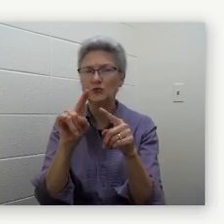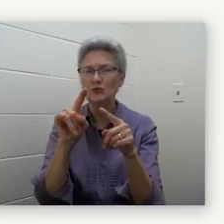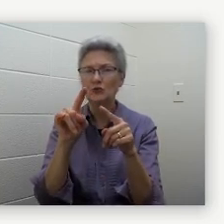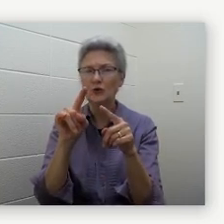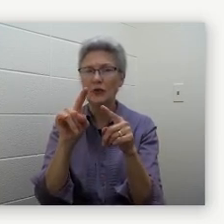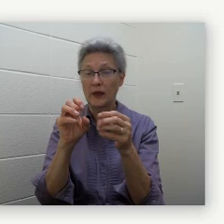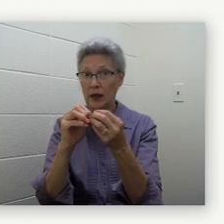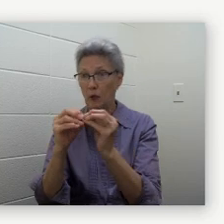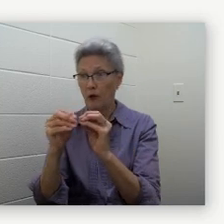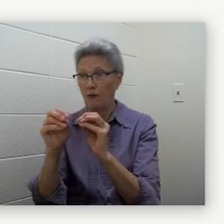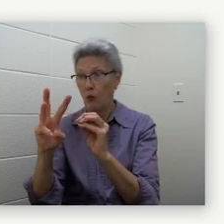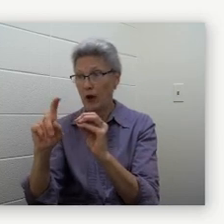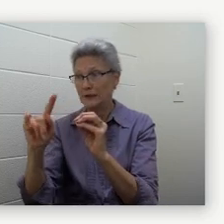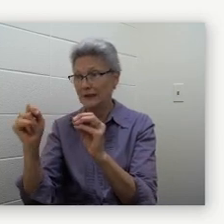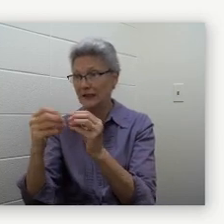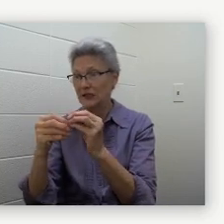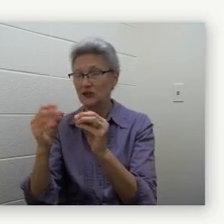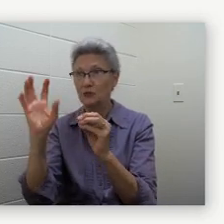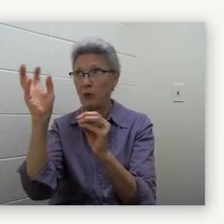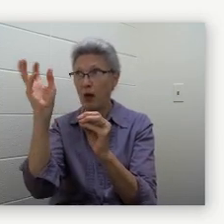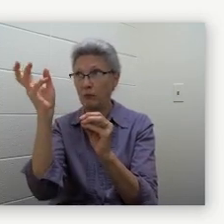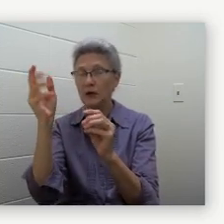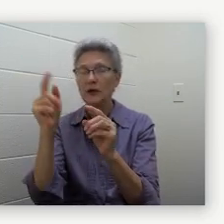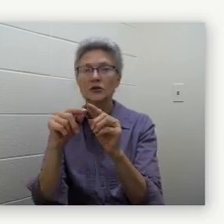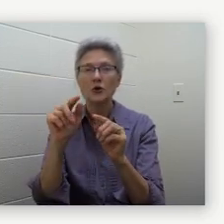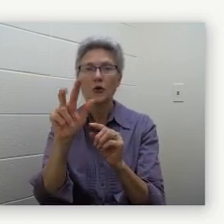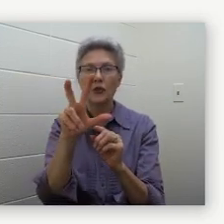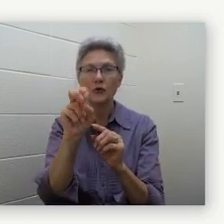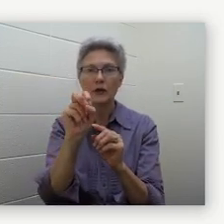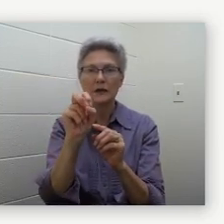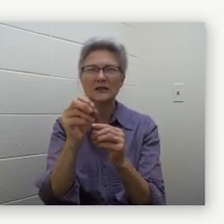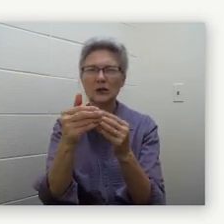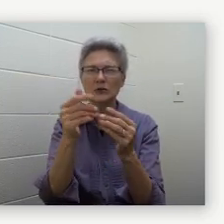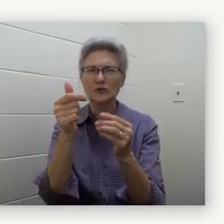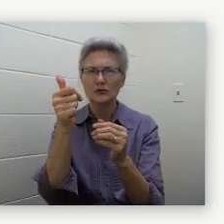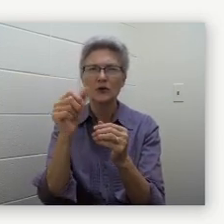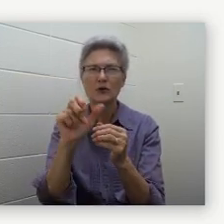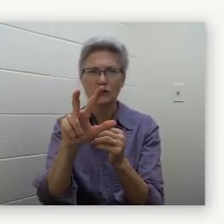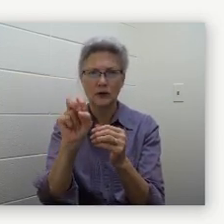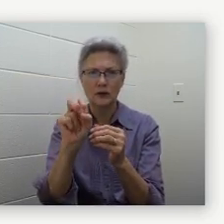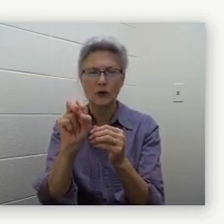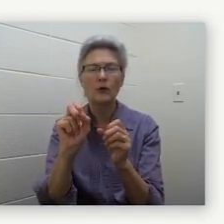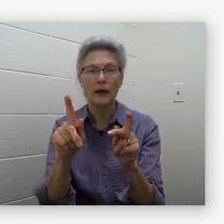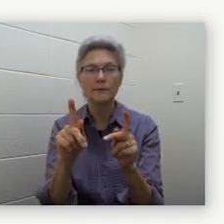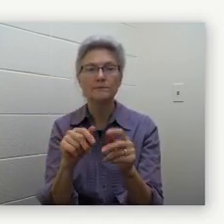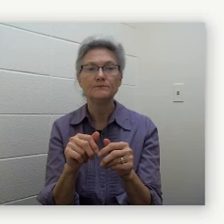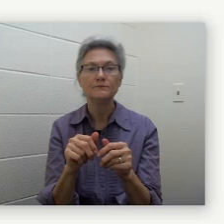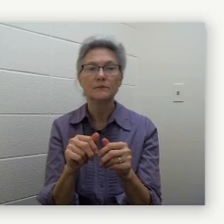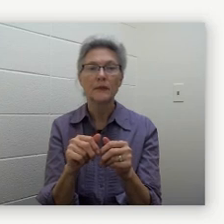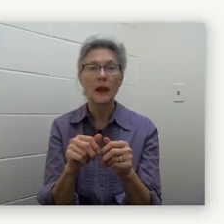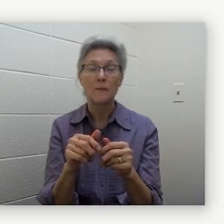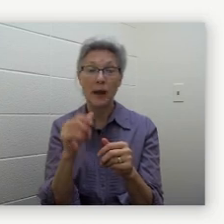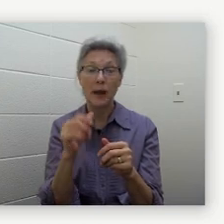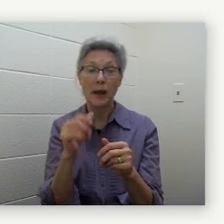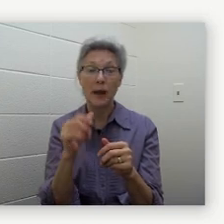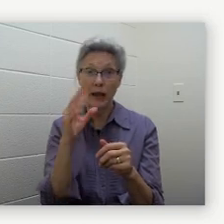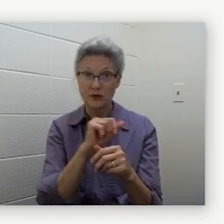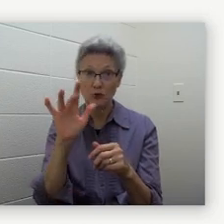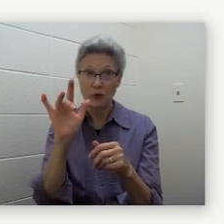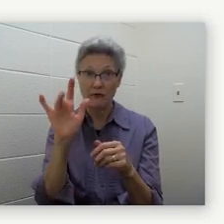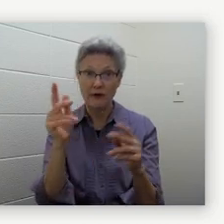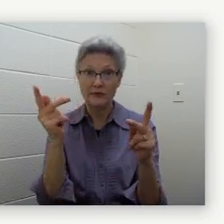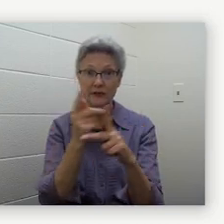light bulb, to 30. It's between 20 and 30, but it's closer to 30. So here's my estimation